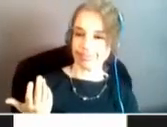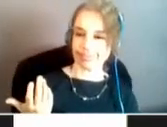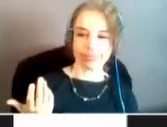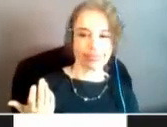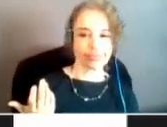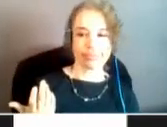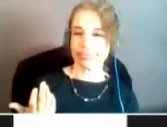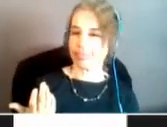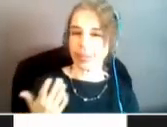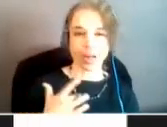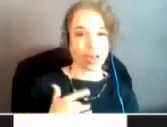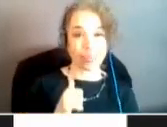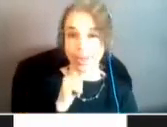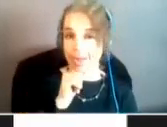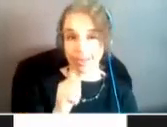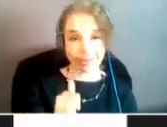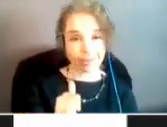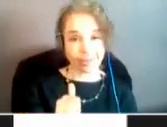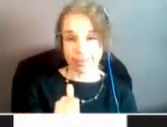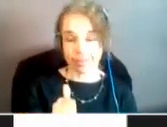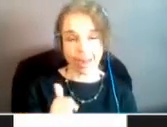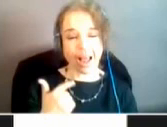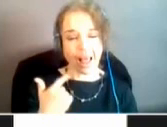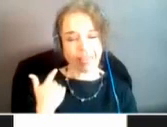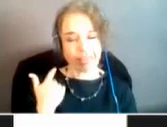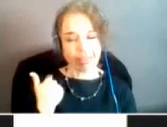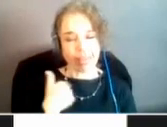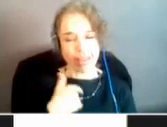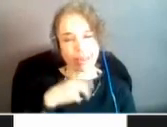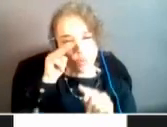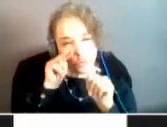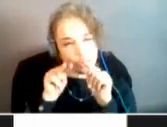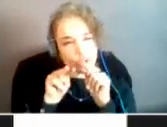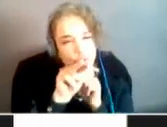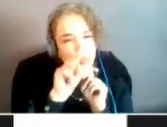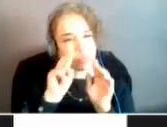And she said, "I'm not." And I think we have to look at